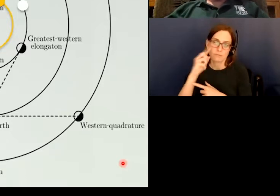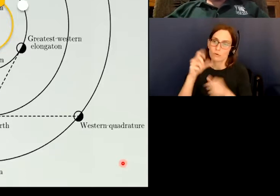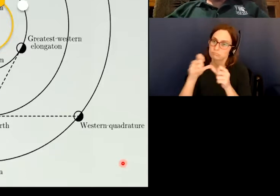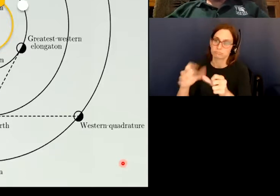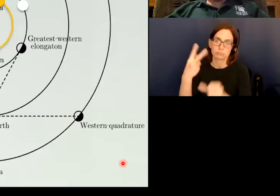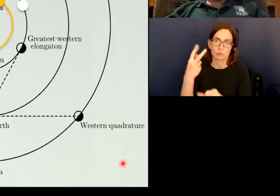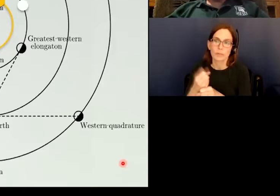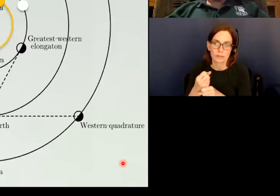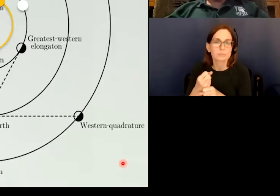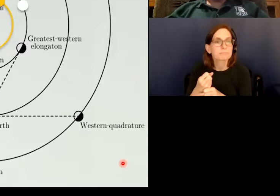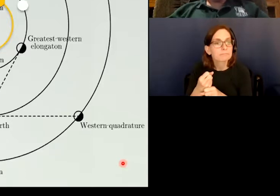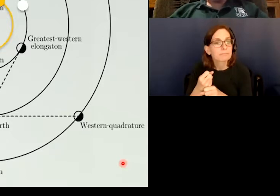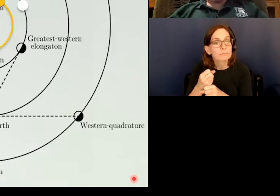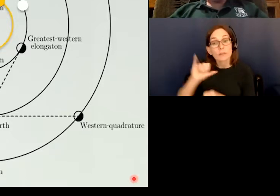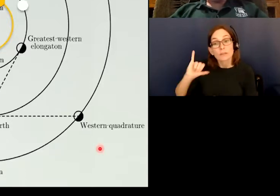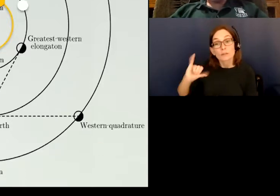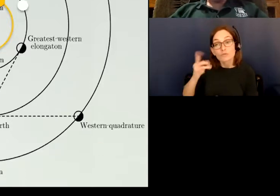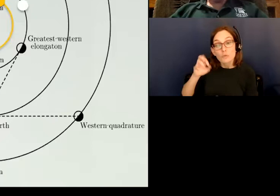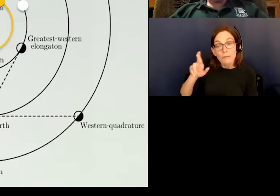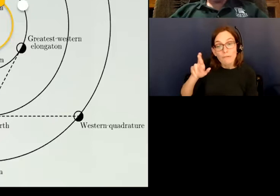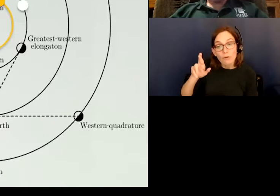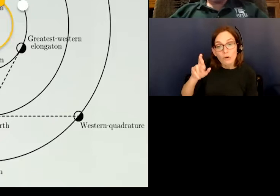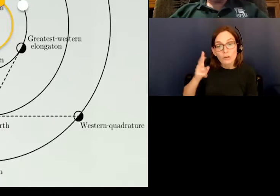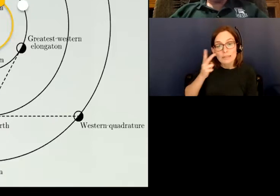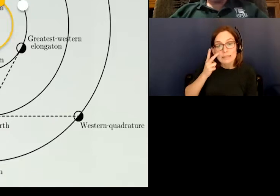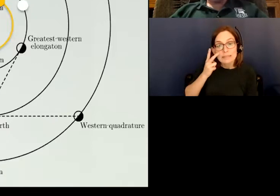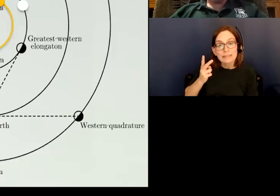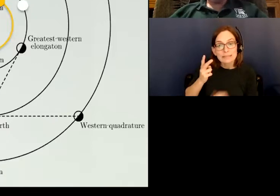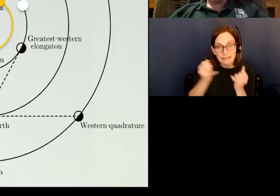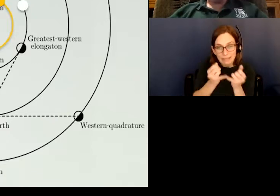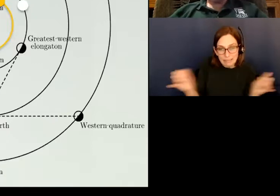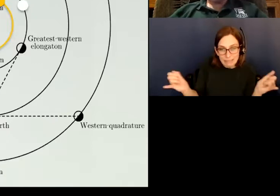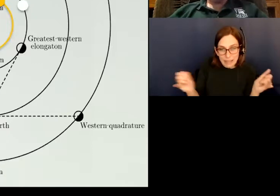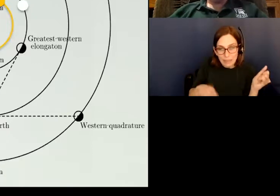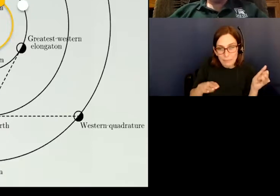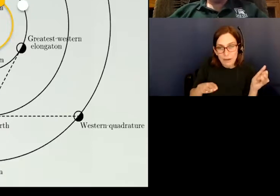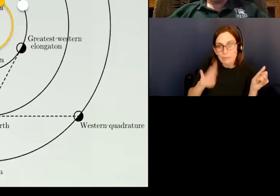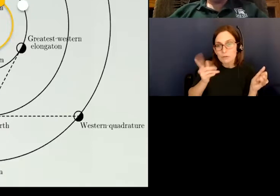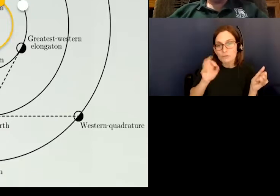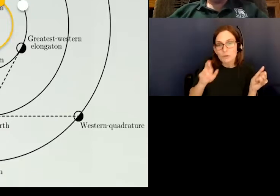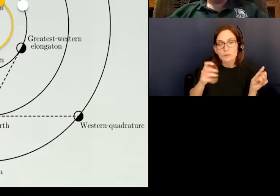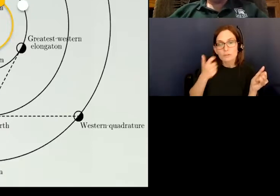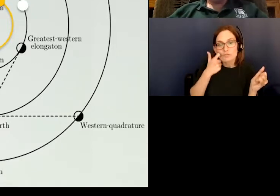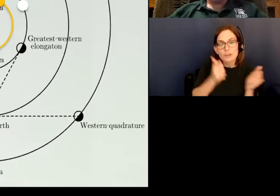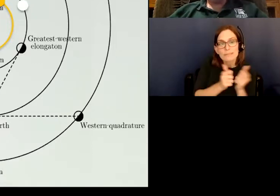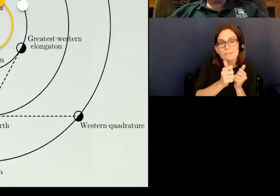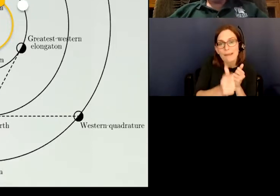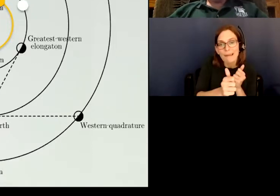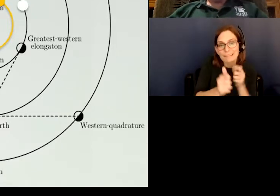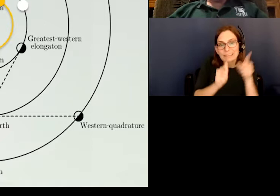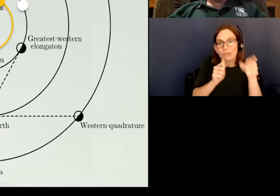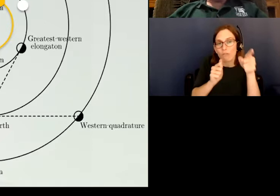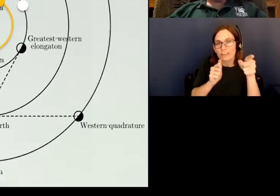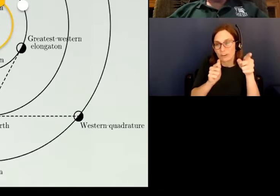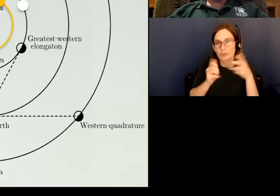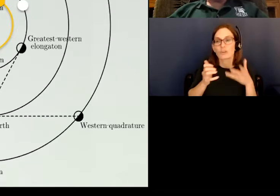Jupiter, you see this horizontal line near the bottom here, the quadrature line. Jupiter just passed eastern quadrature. It's about here,